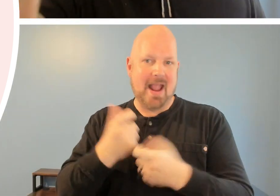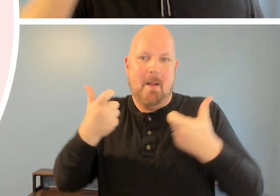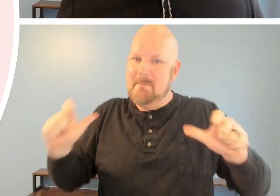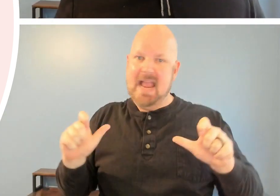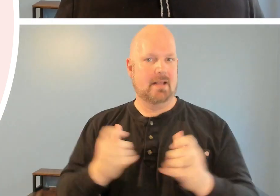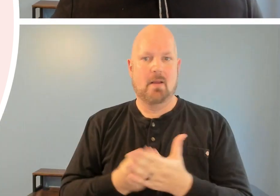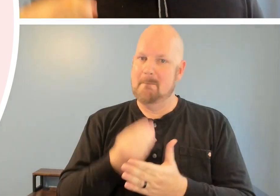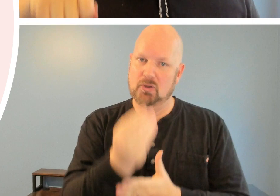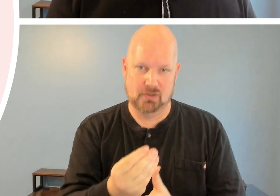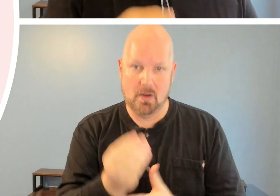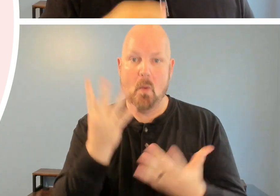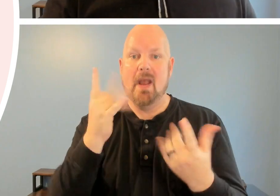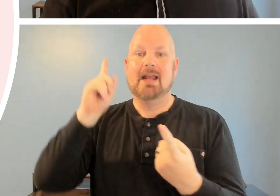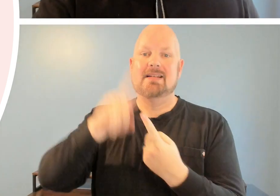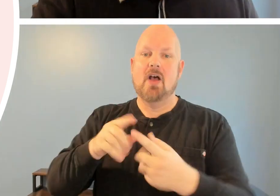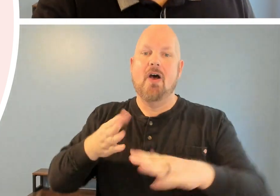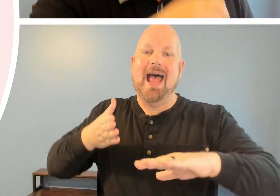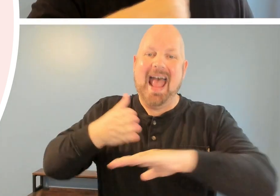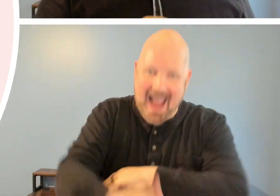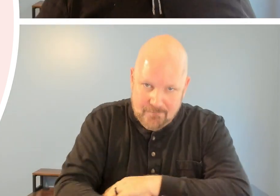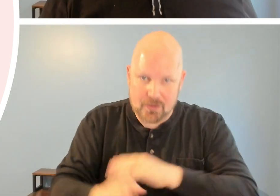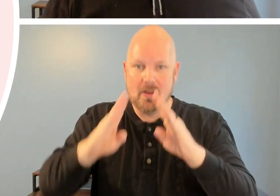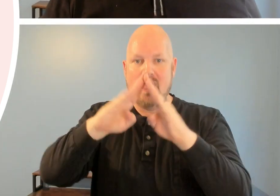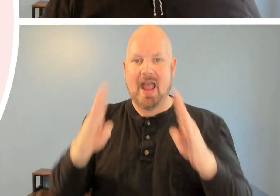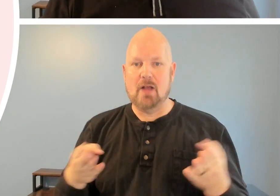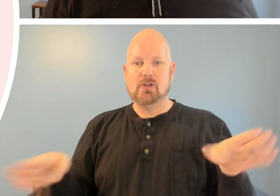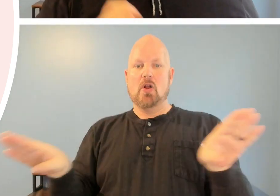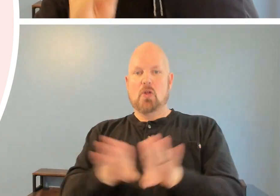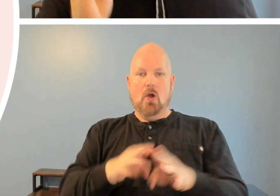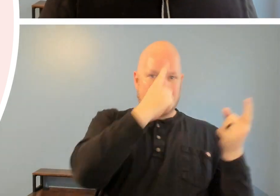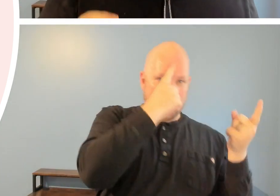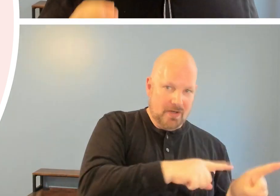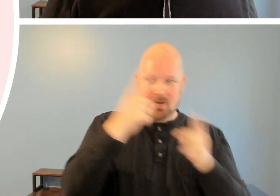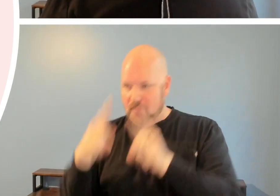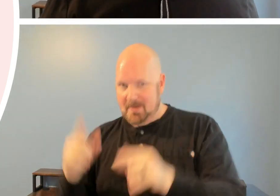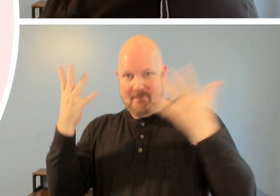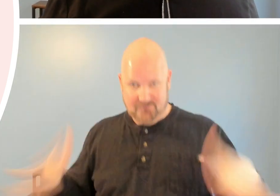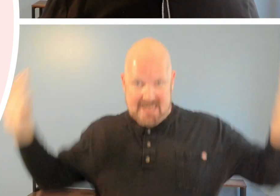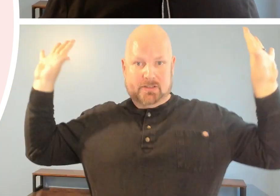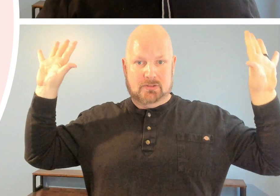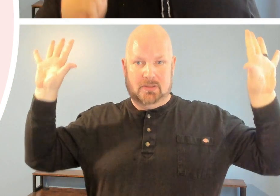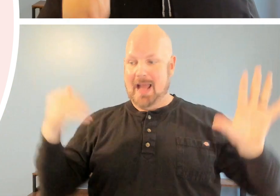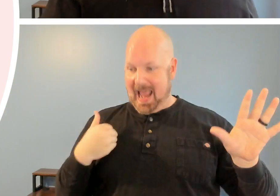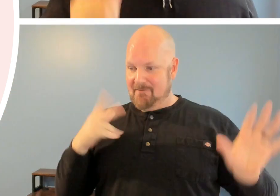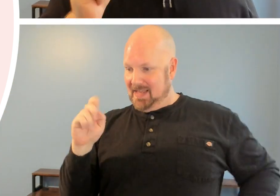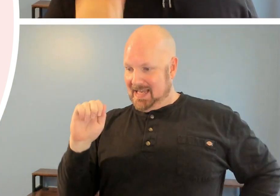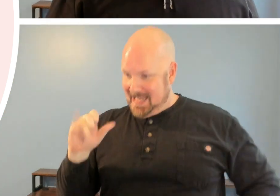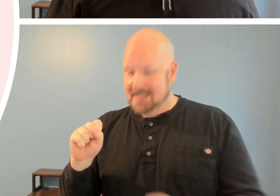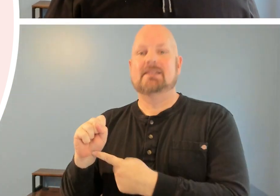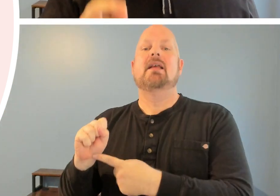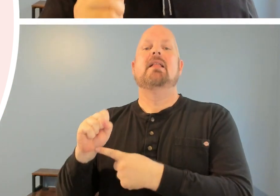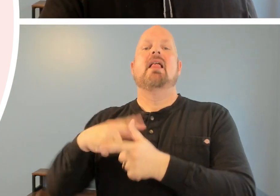closing date. I've got the keys in the hand, I'm ready to move in, then make your purchases, right? The reason for that is